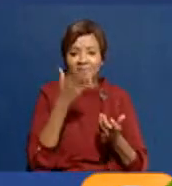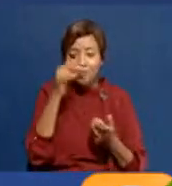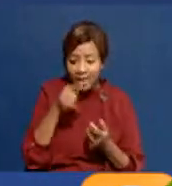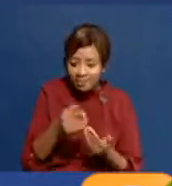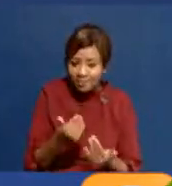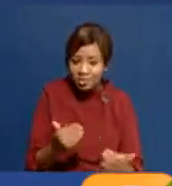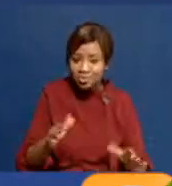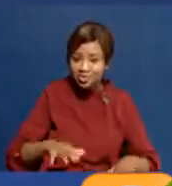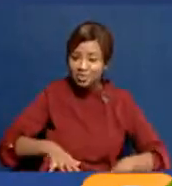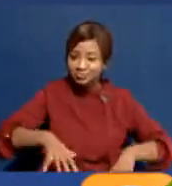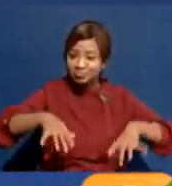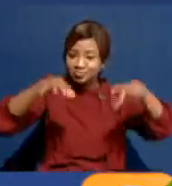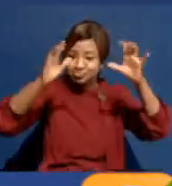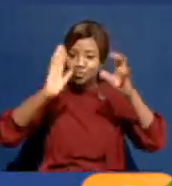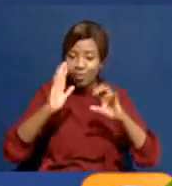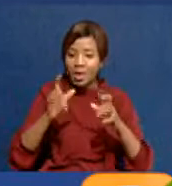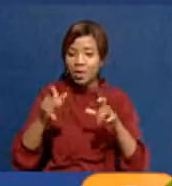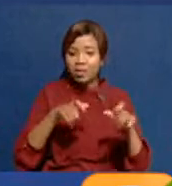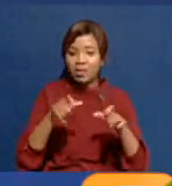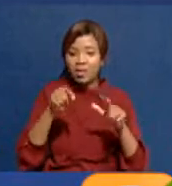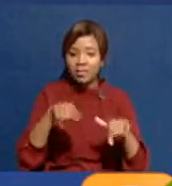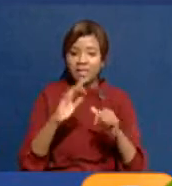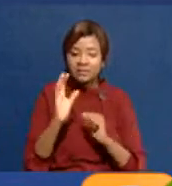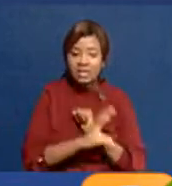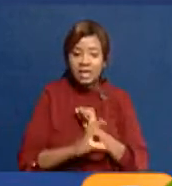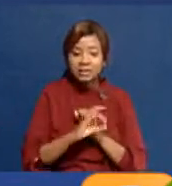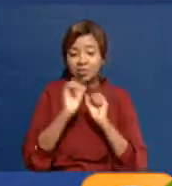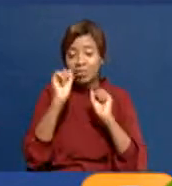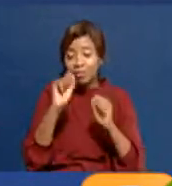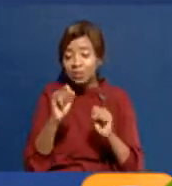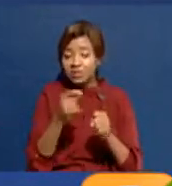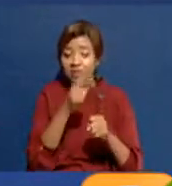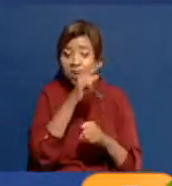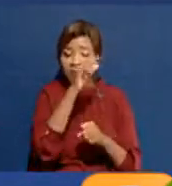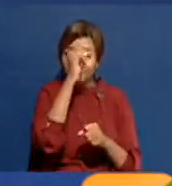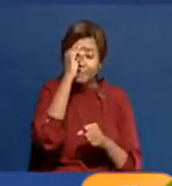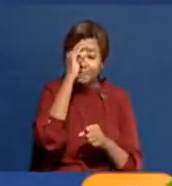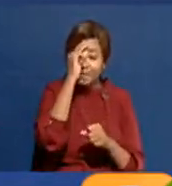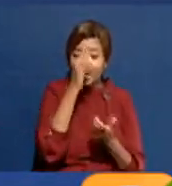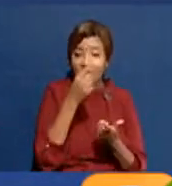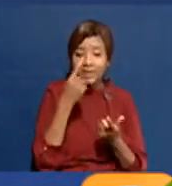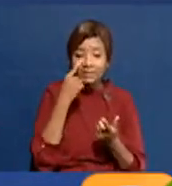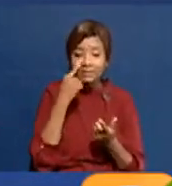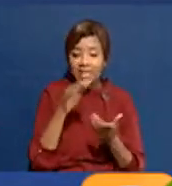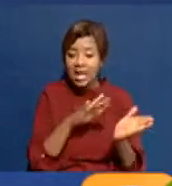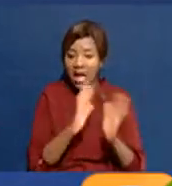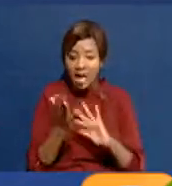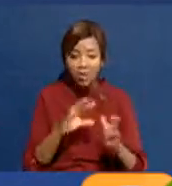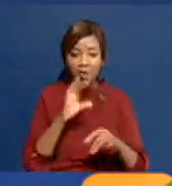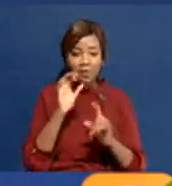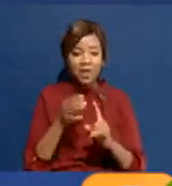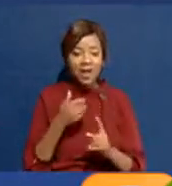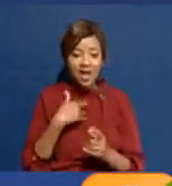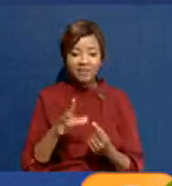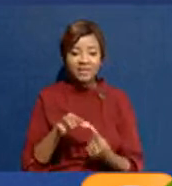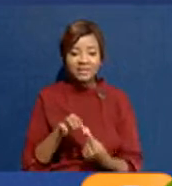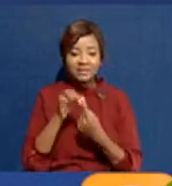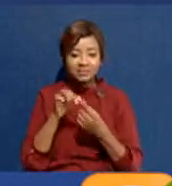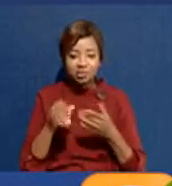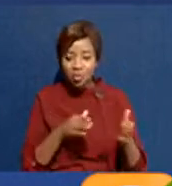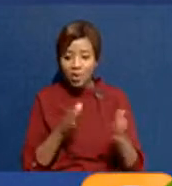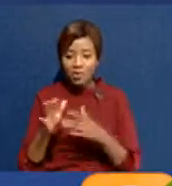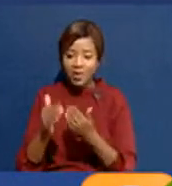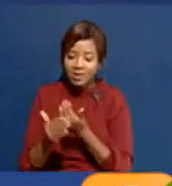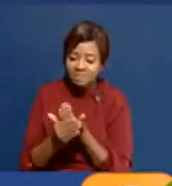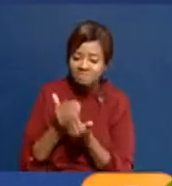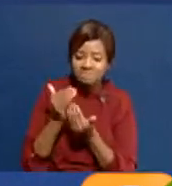we are in currently. Is there any way the government can ensure that they find special ways of caring for these children